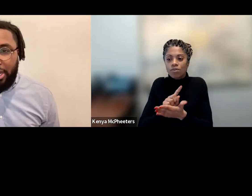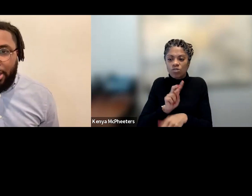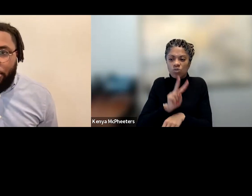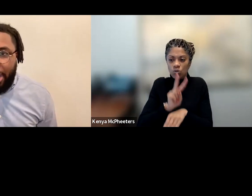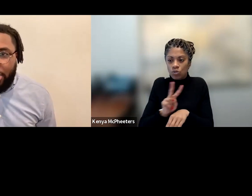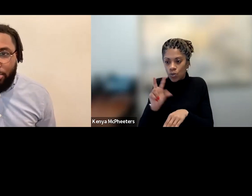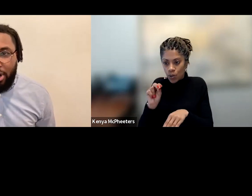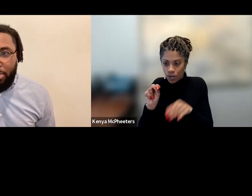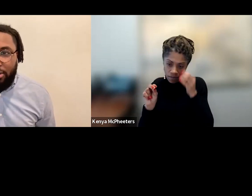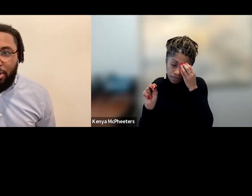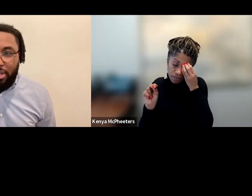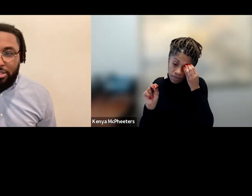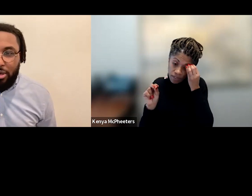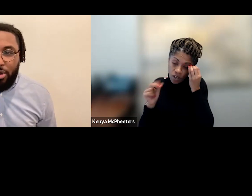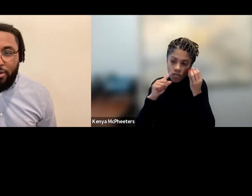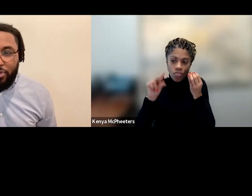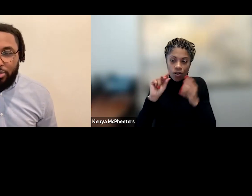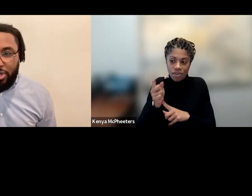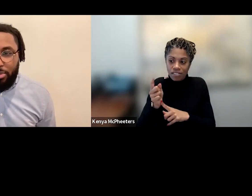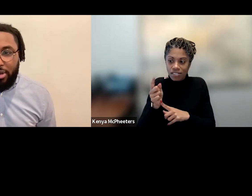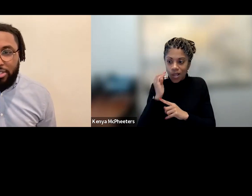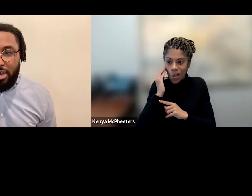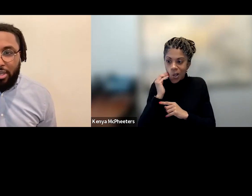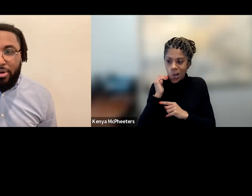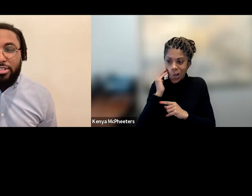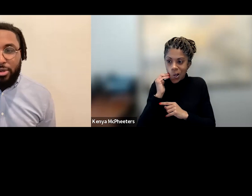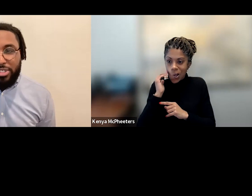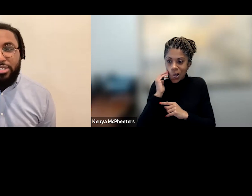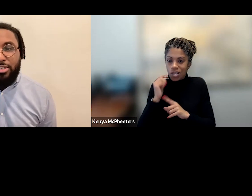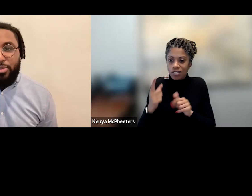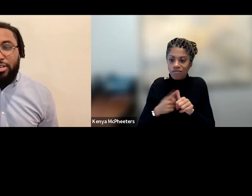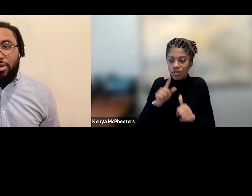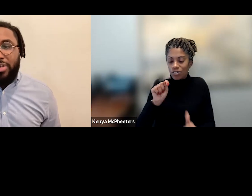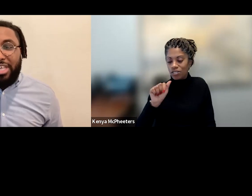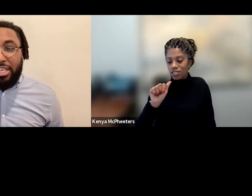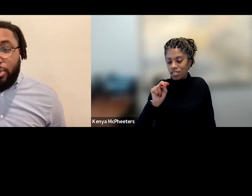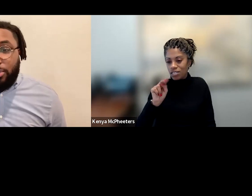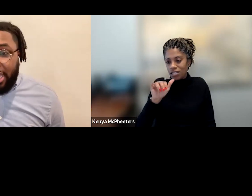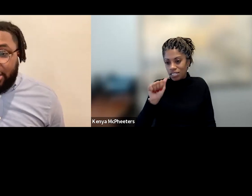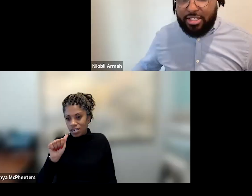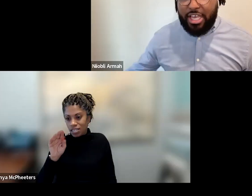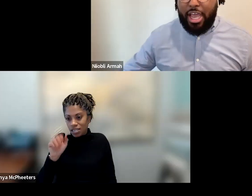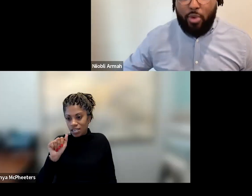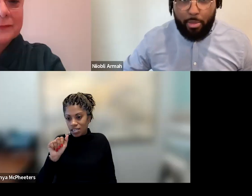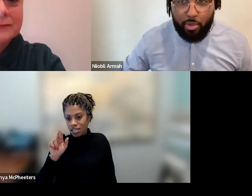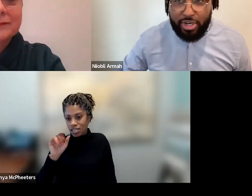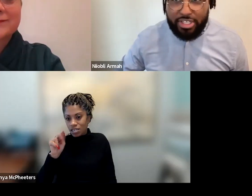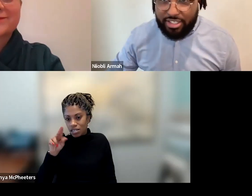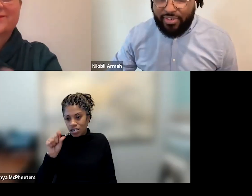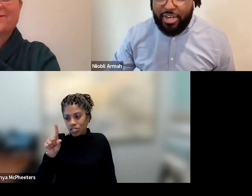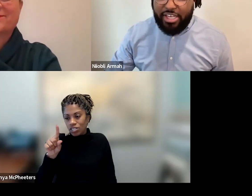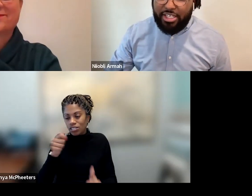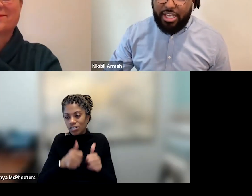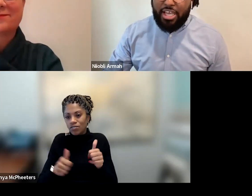learned, but I'm going to bring our panel on. And so first, we're going to bring on Tanya Barrientos. She's the Director of Executive Communications at Robert